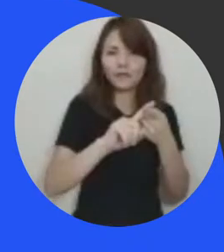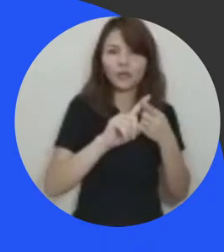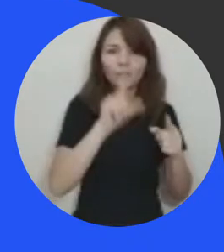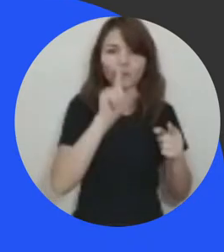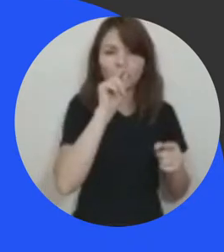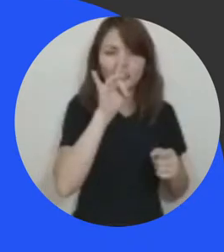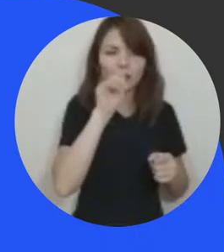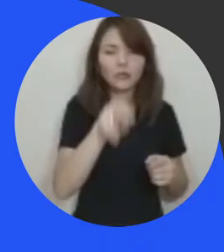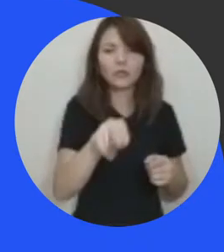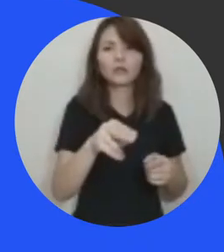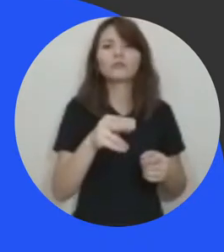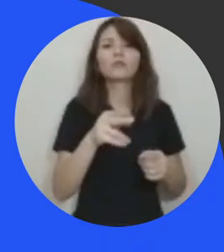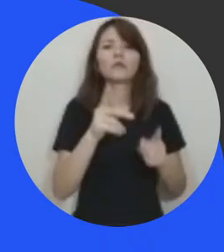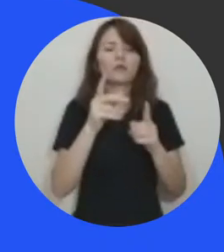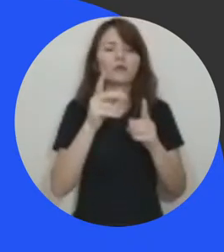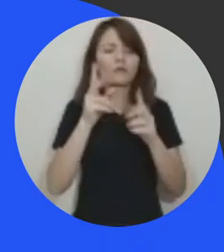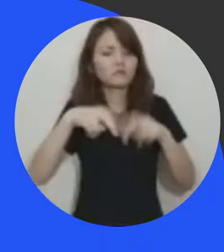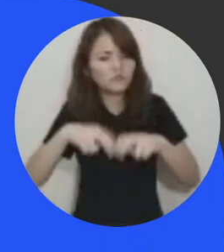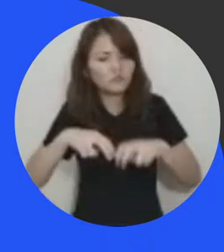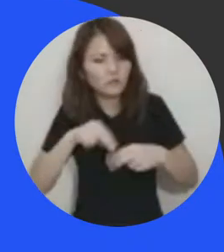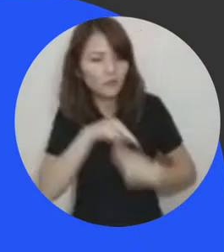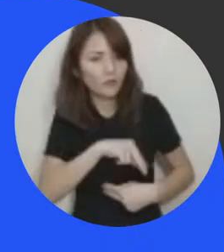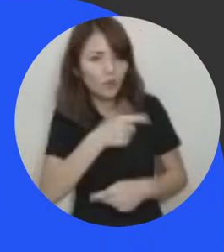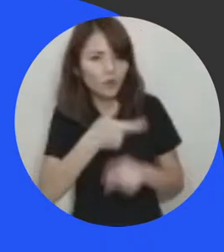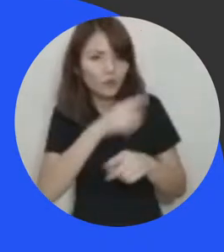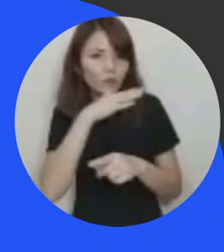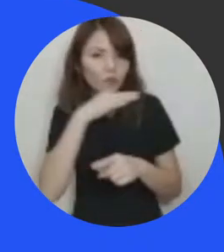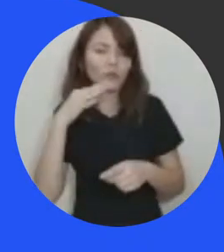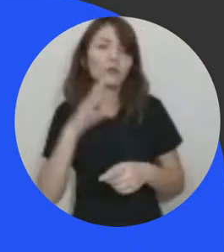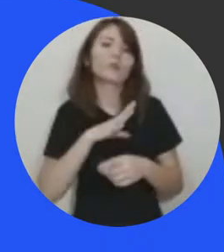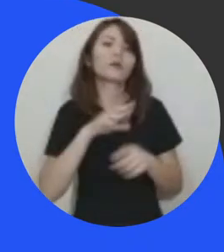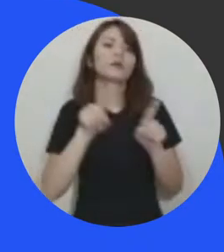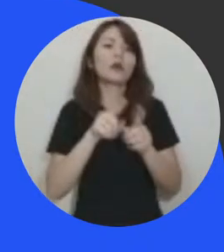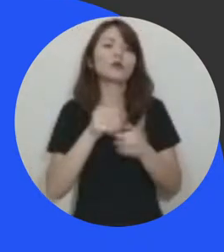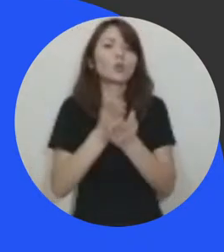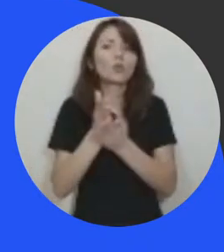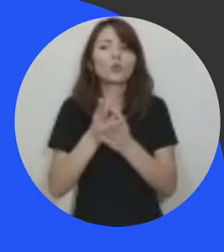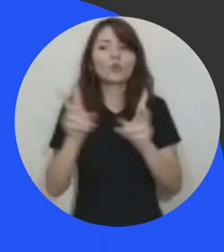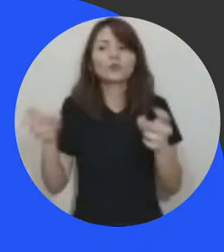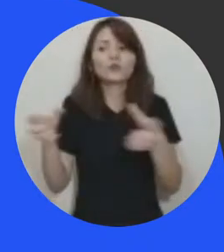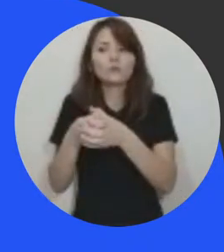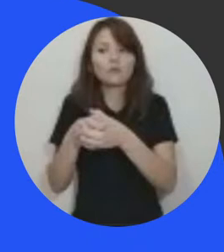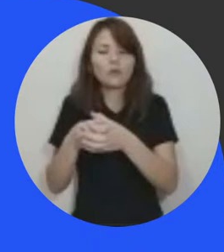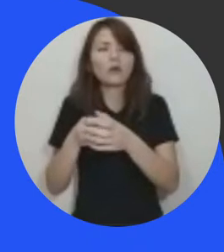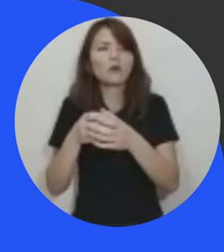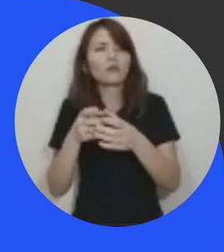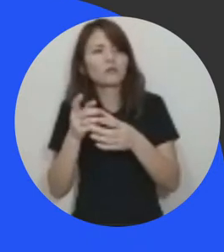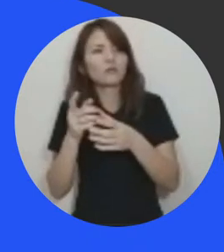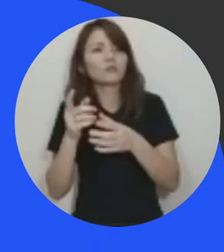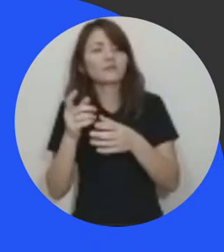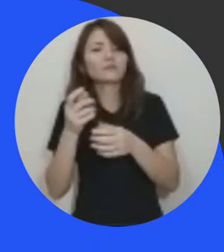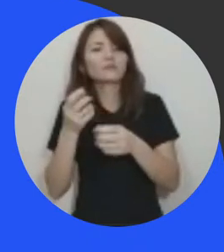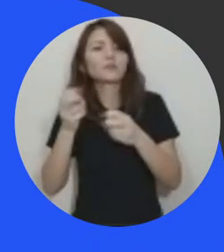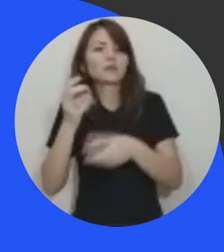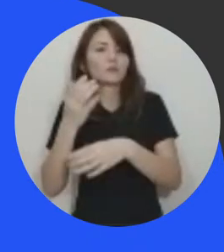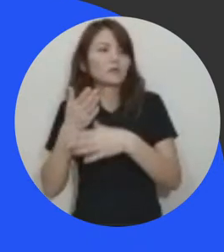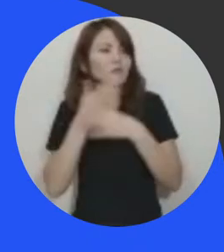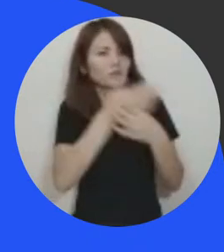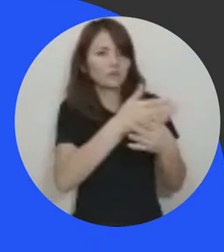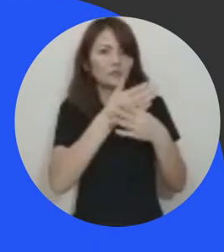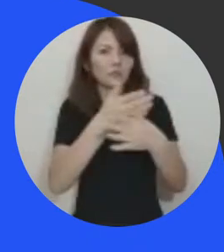services and running these services, but we've always done it in a way where we wanted to be prepared for a pandemic and able to